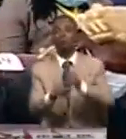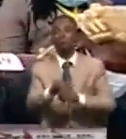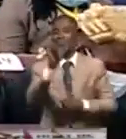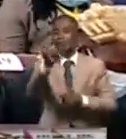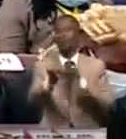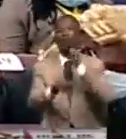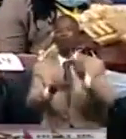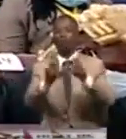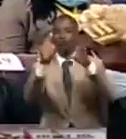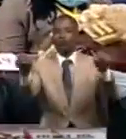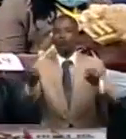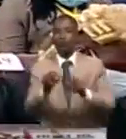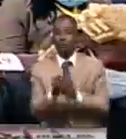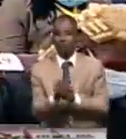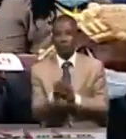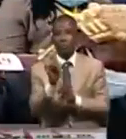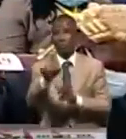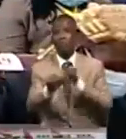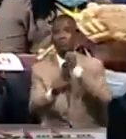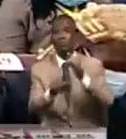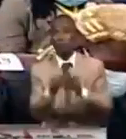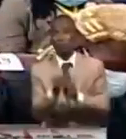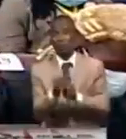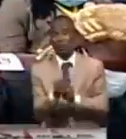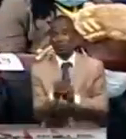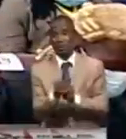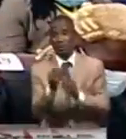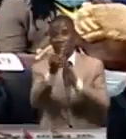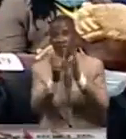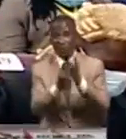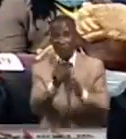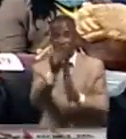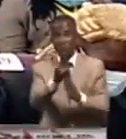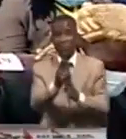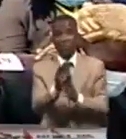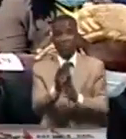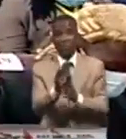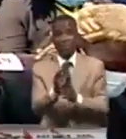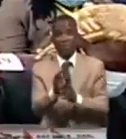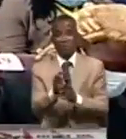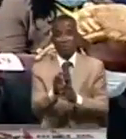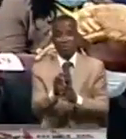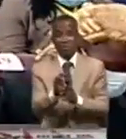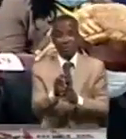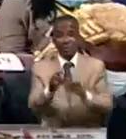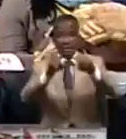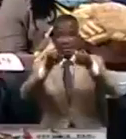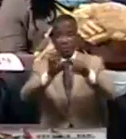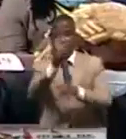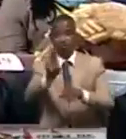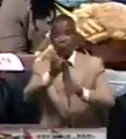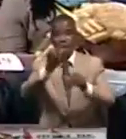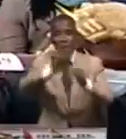situation under the rules as amended to provide for case management.